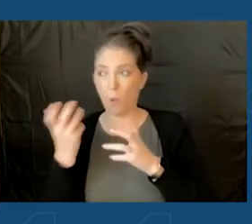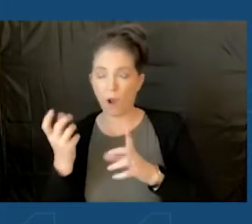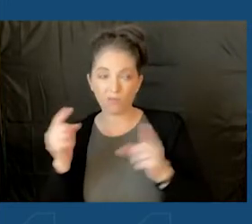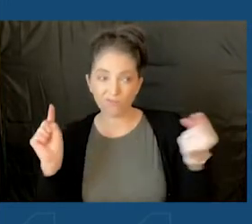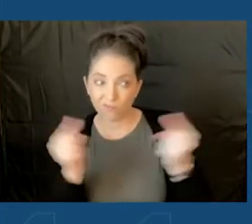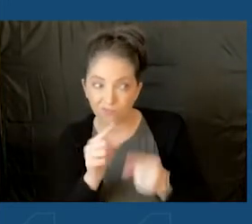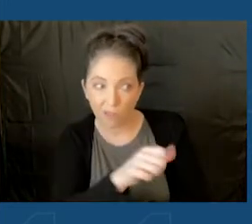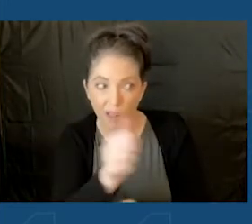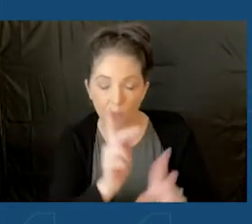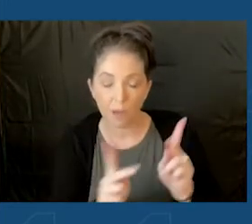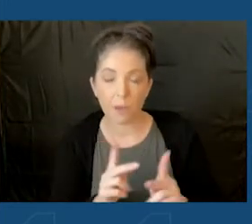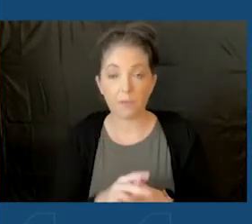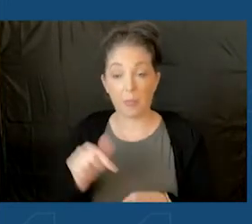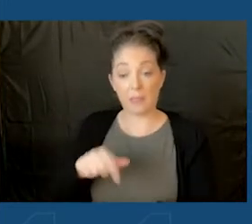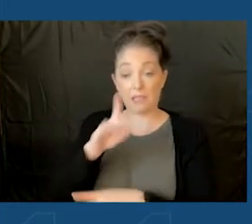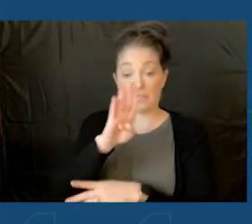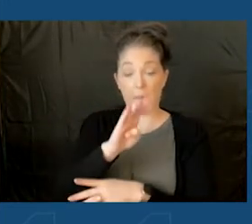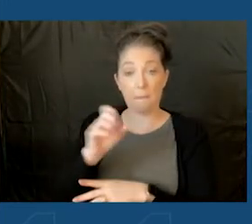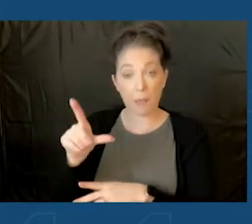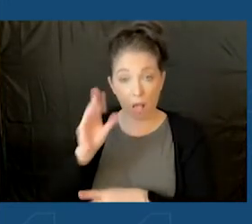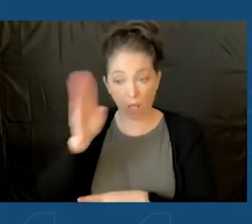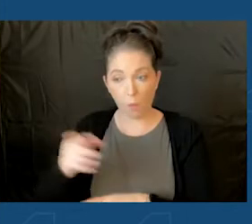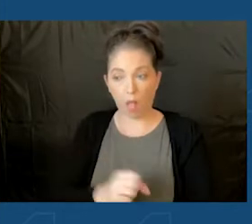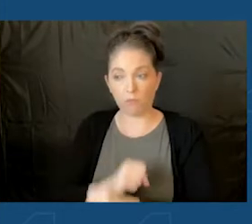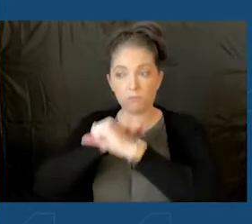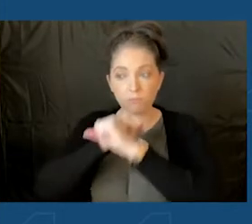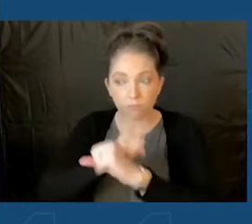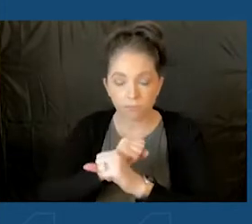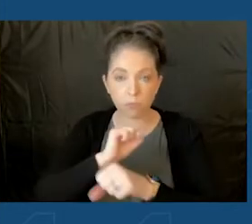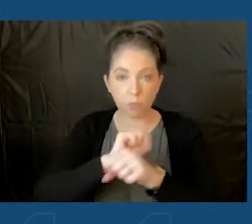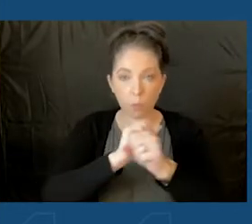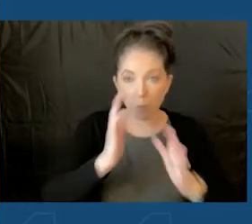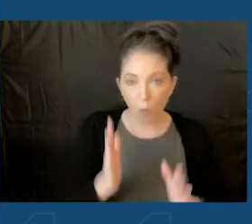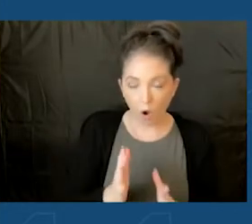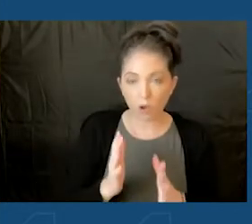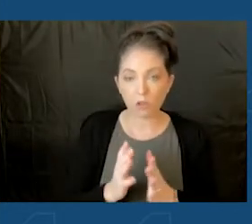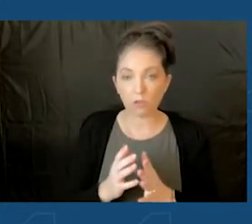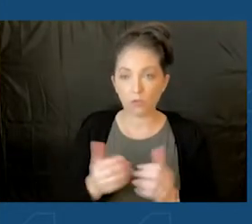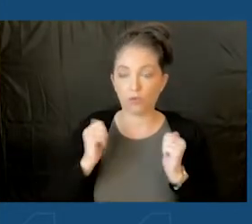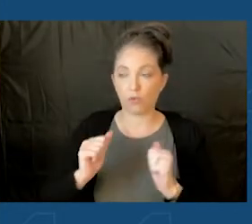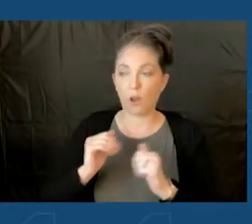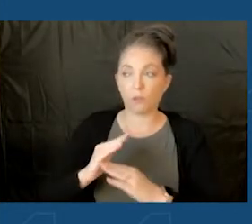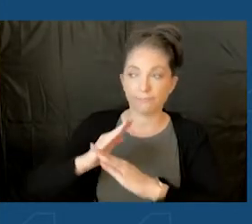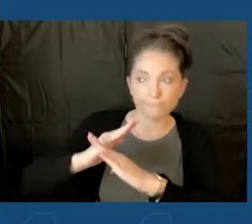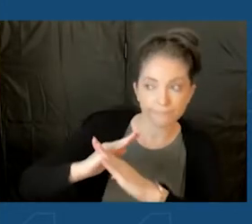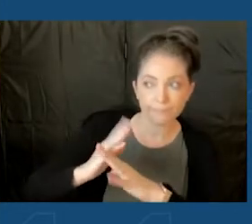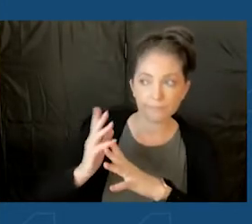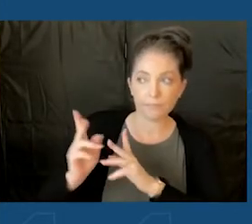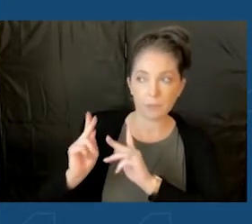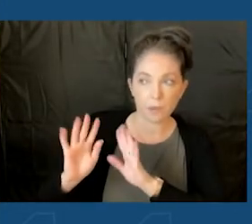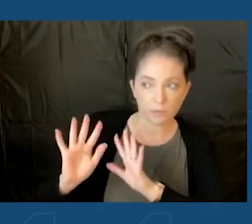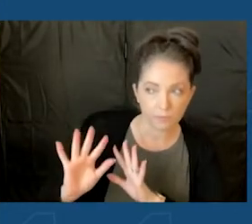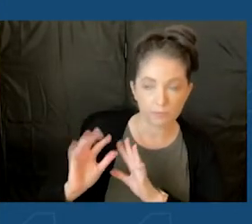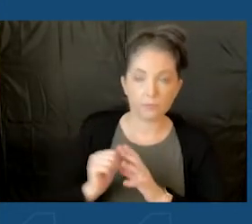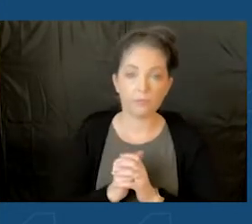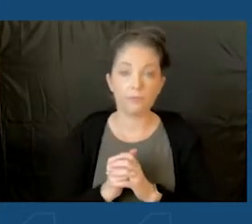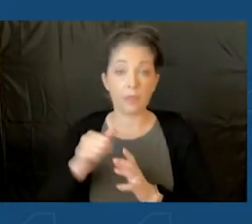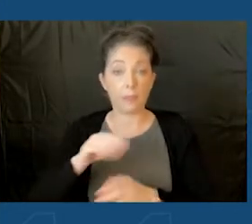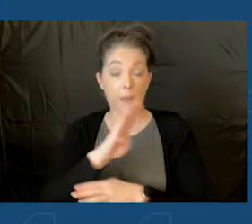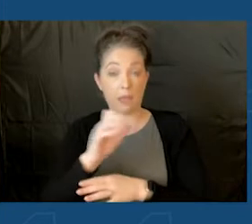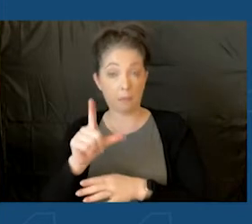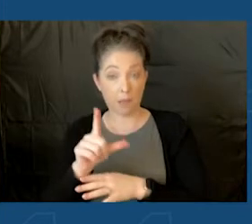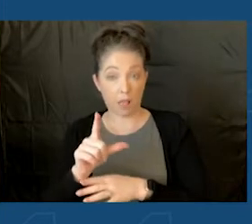these employees and serve as a deterrent to those who wish to do them harm. This bill, and it makes it a